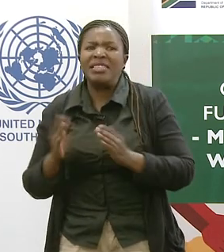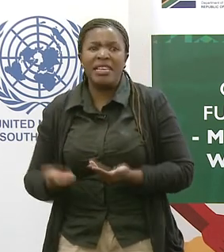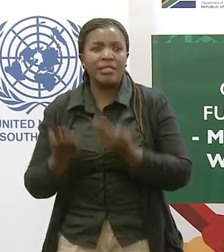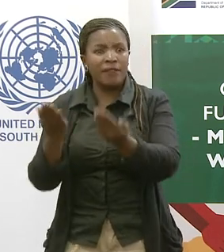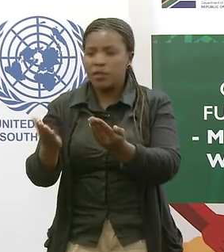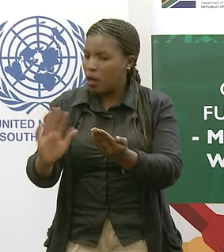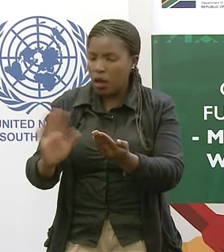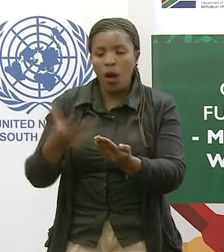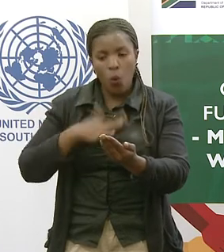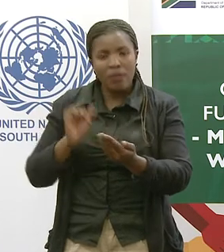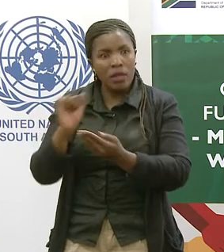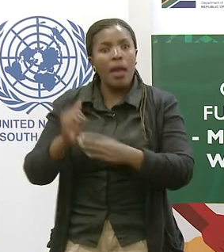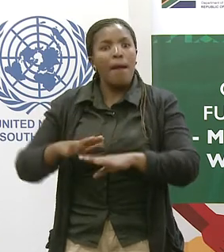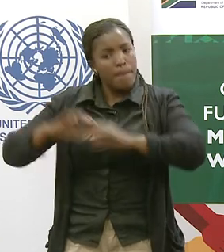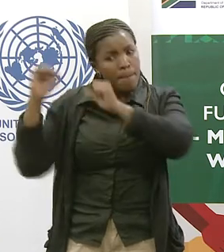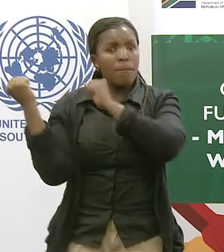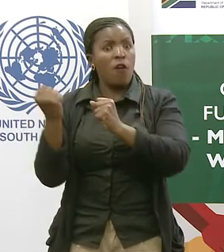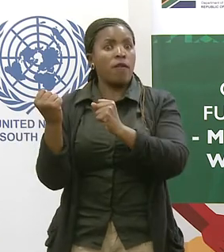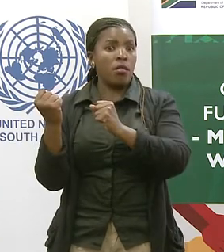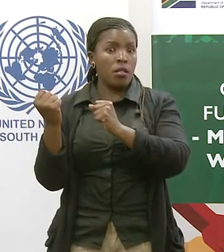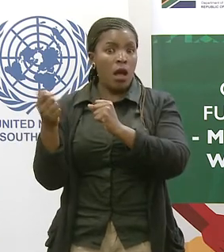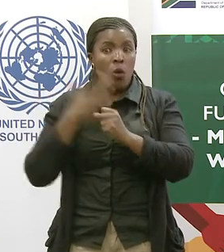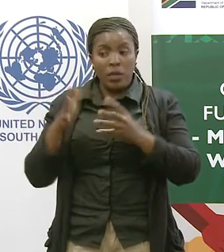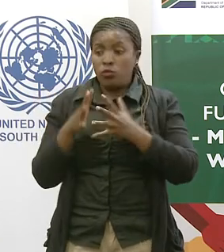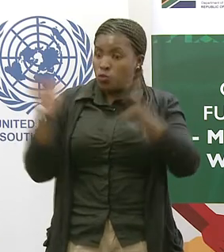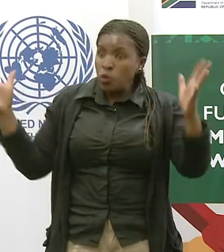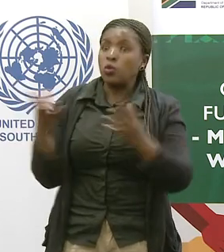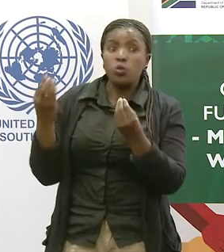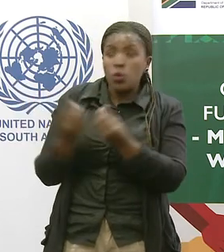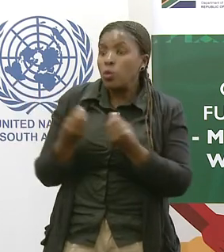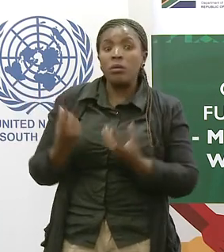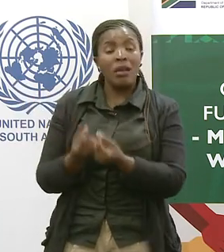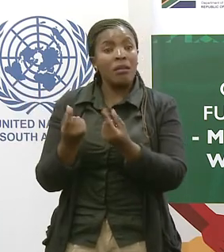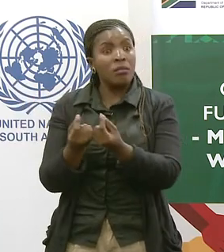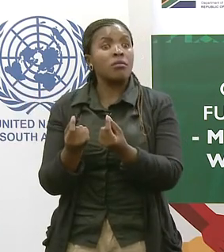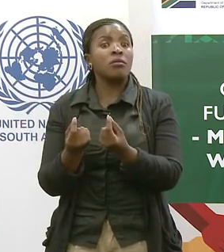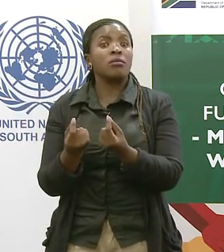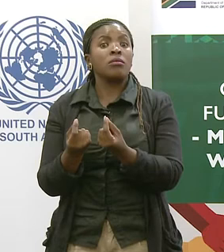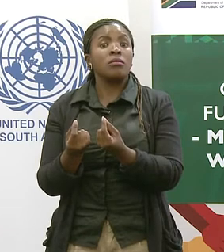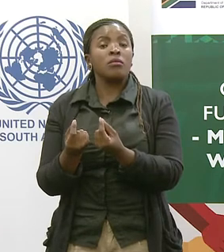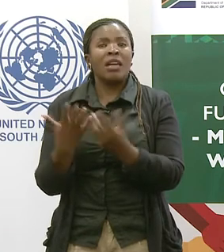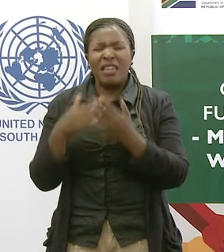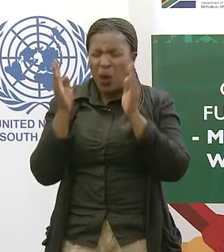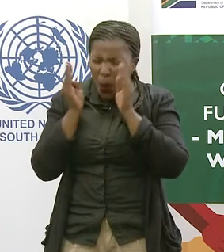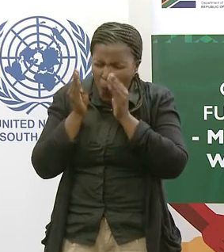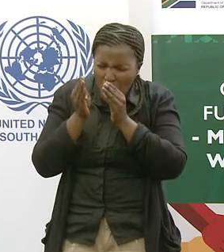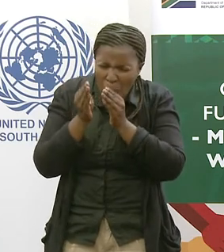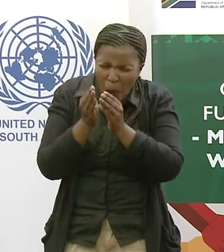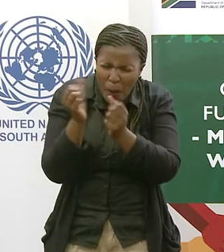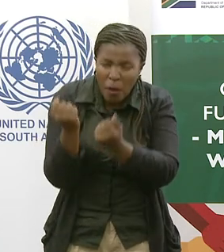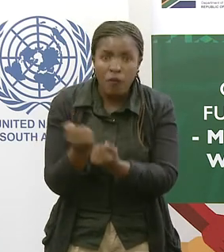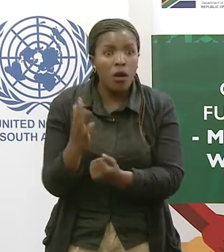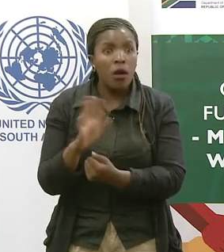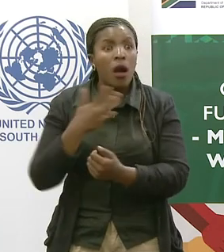and powerful in an expansive sense. So I don't just mean powerful in the narrowly defined sense, but I mean